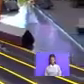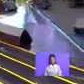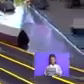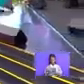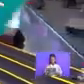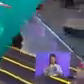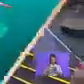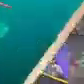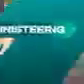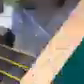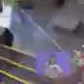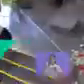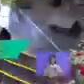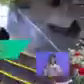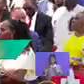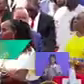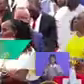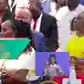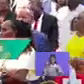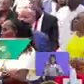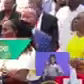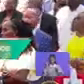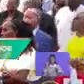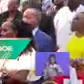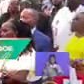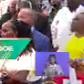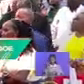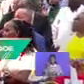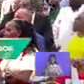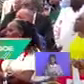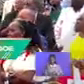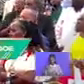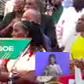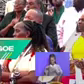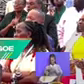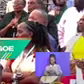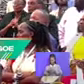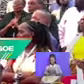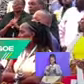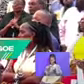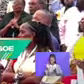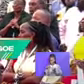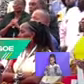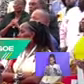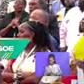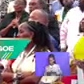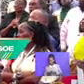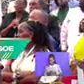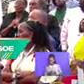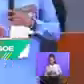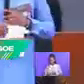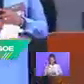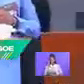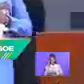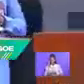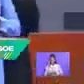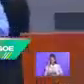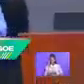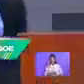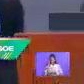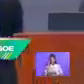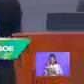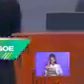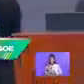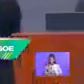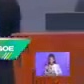in the spirit in the spirit I saw in the Realms of the spirit I know what